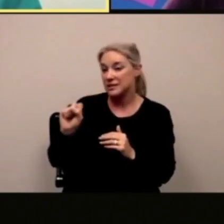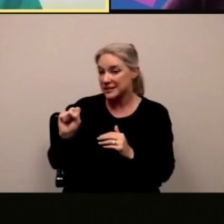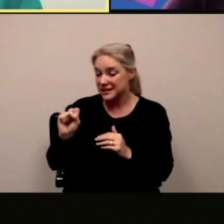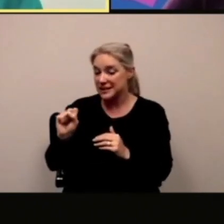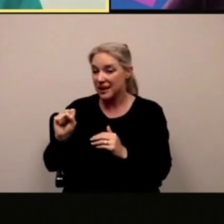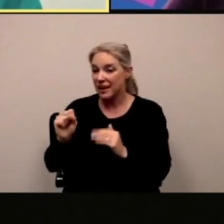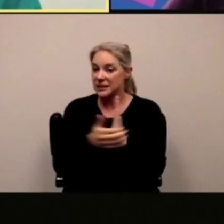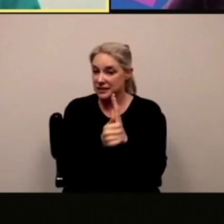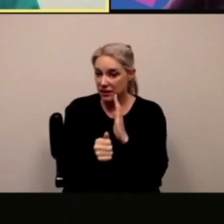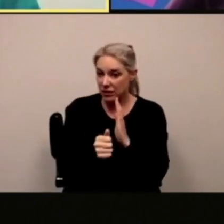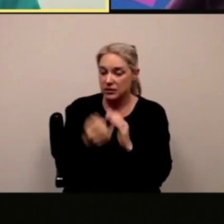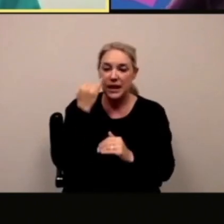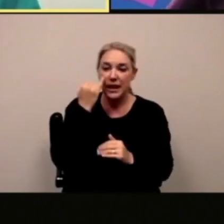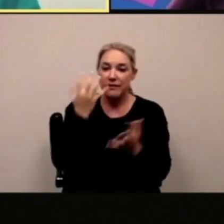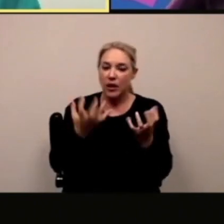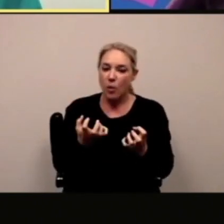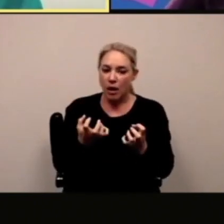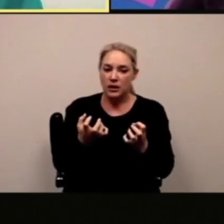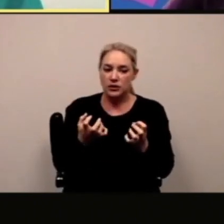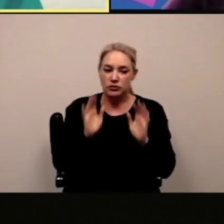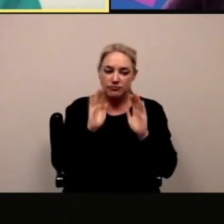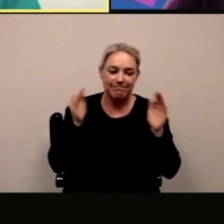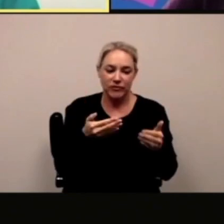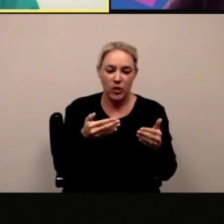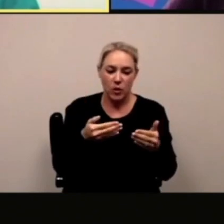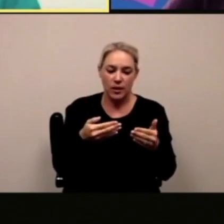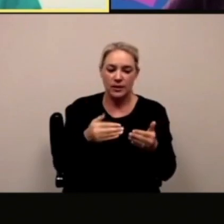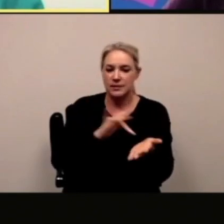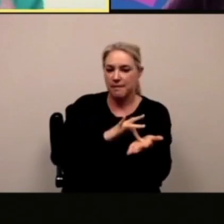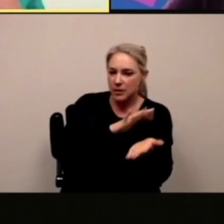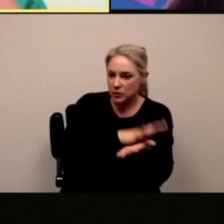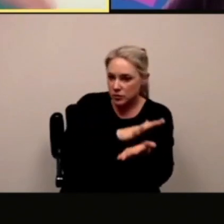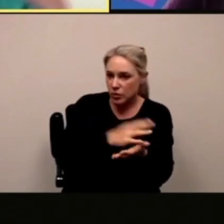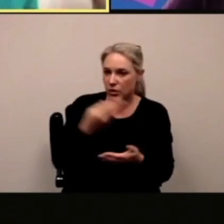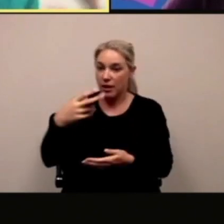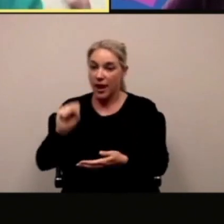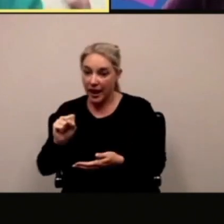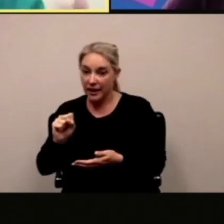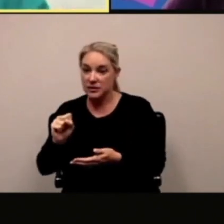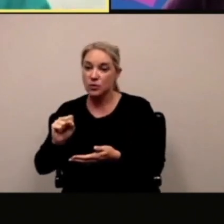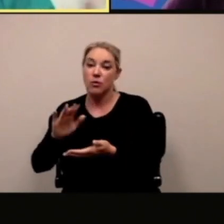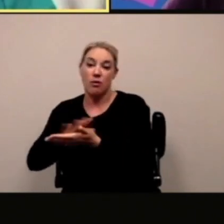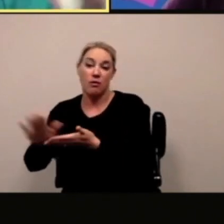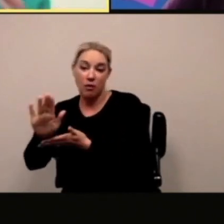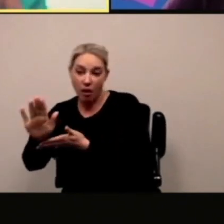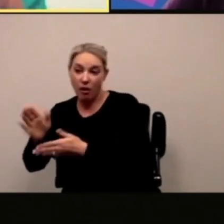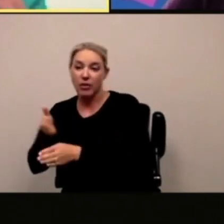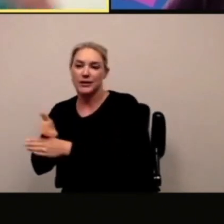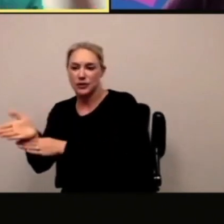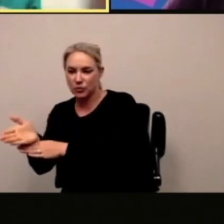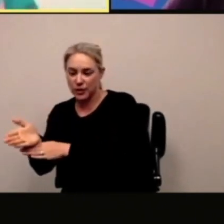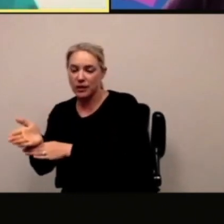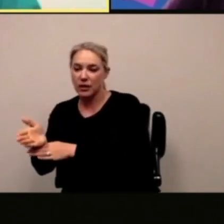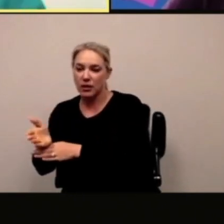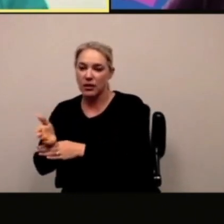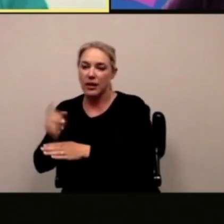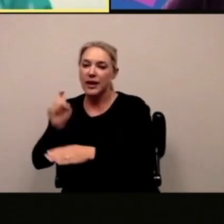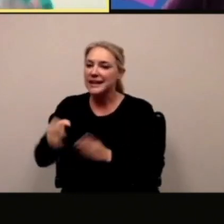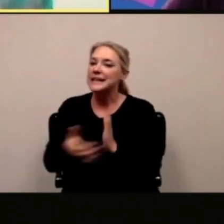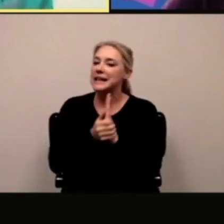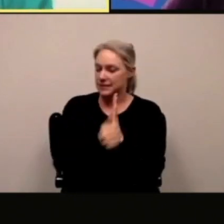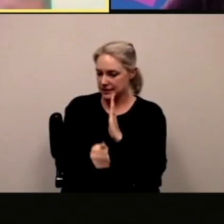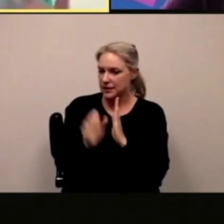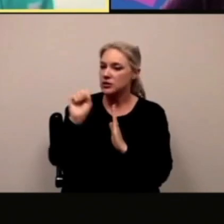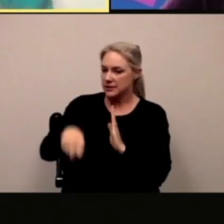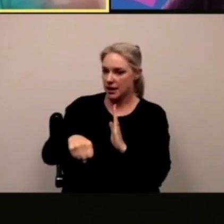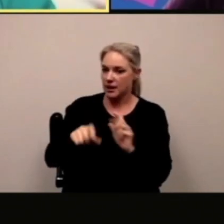pursue in middle school, high school, into college and career, that they actually have the skills, right? Because I think the empowerment is one piece of it, but